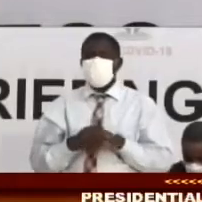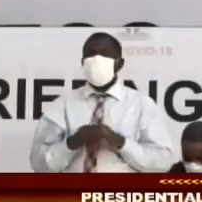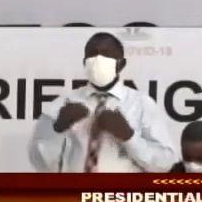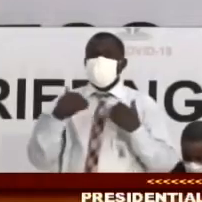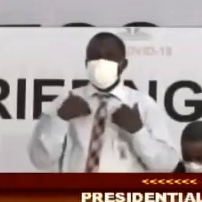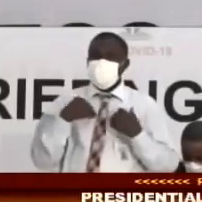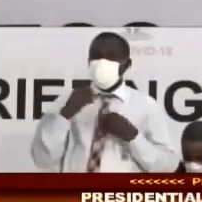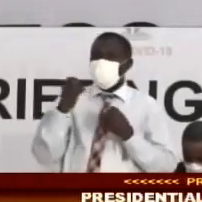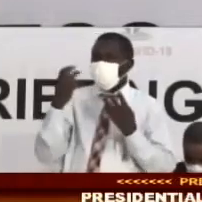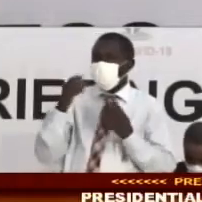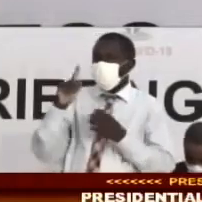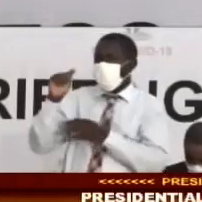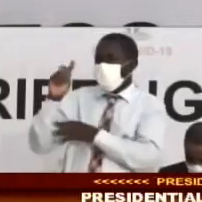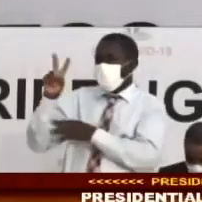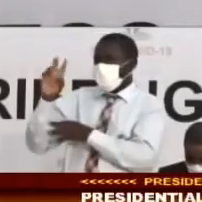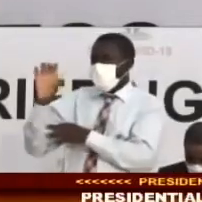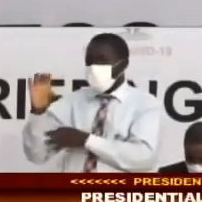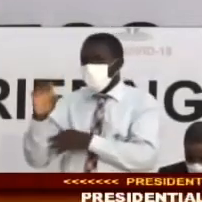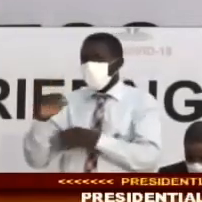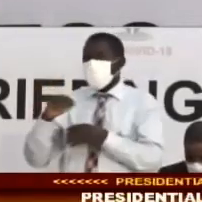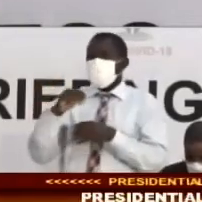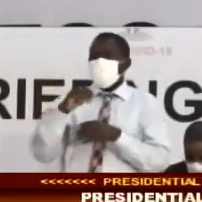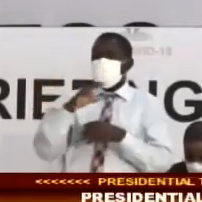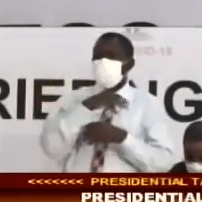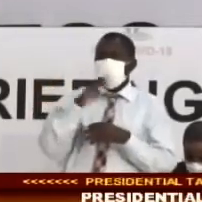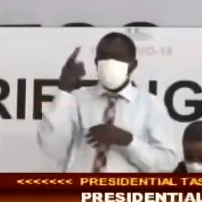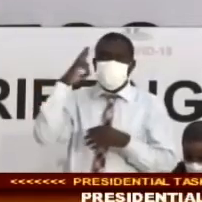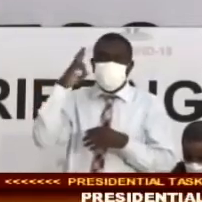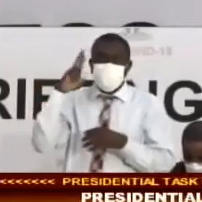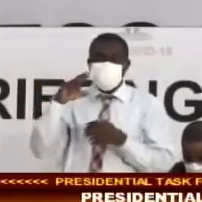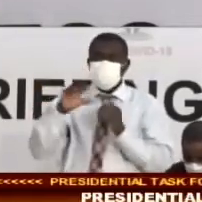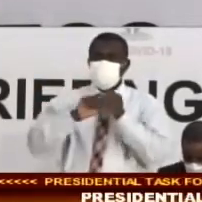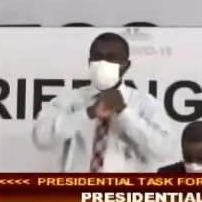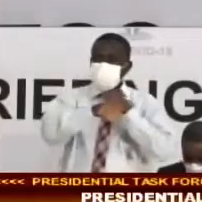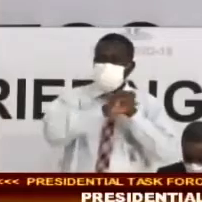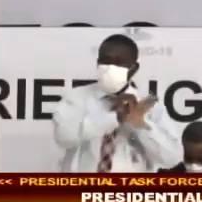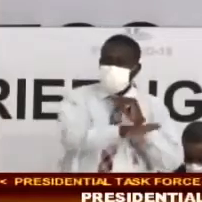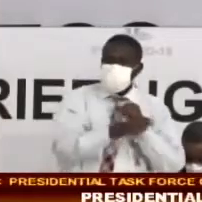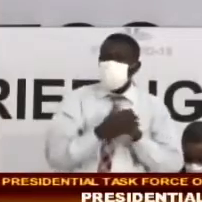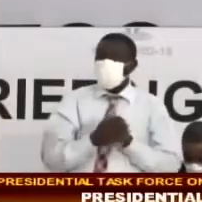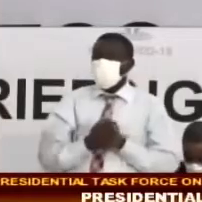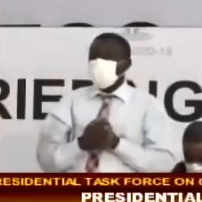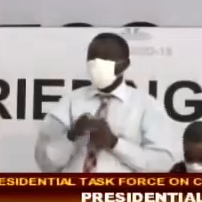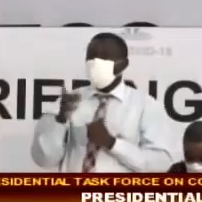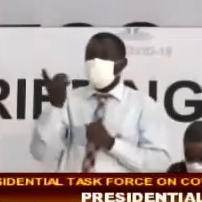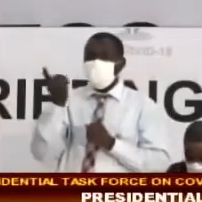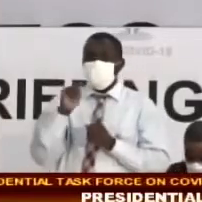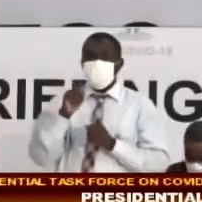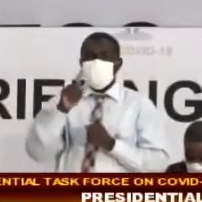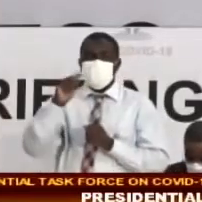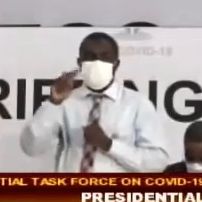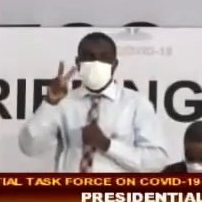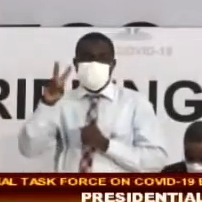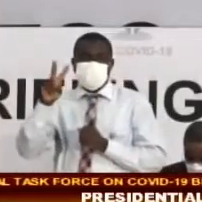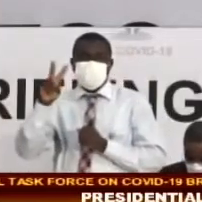jingles focused on the MPR intervention. The TVCs and the